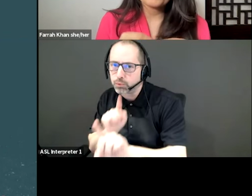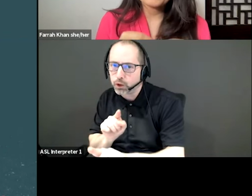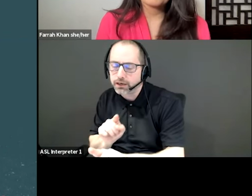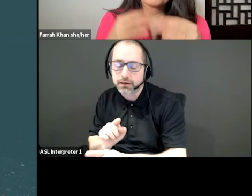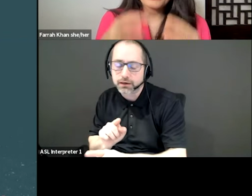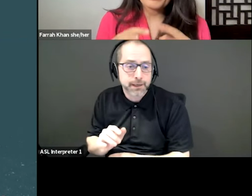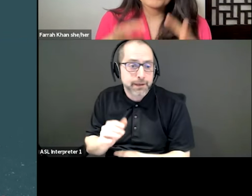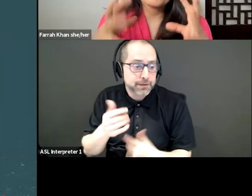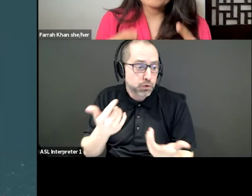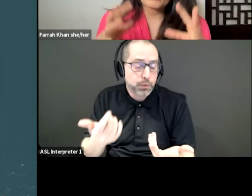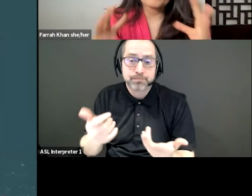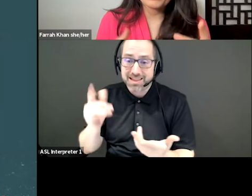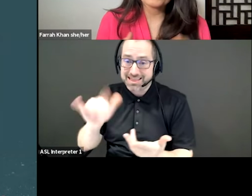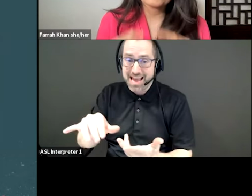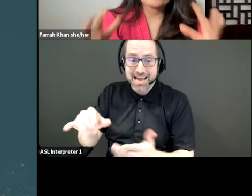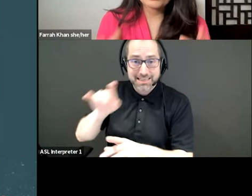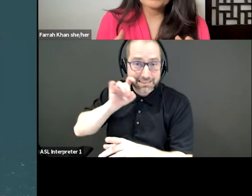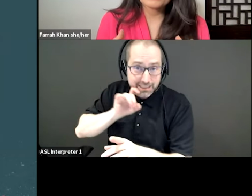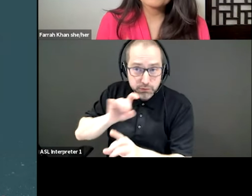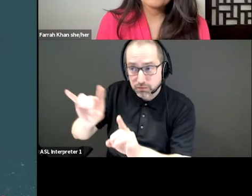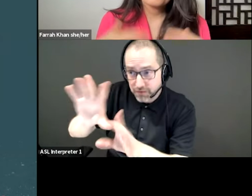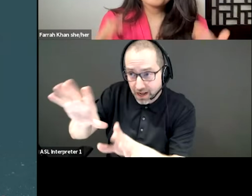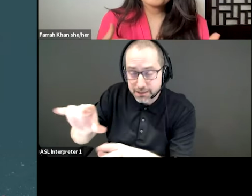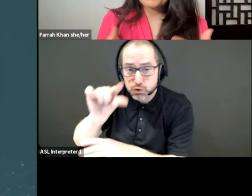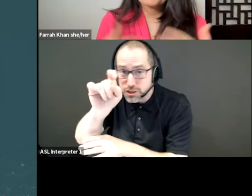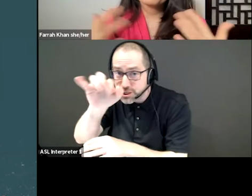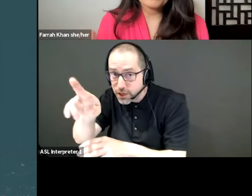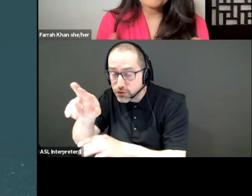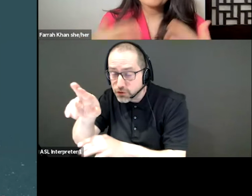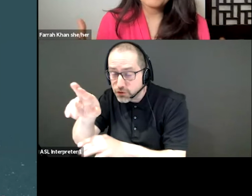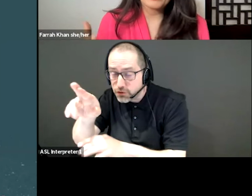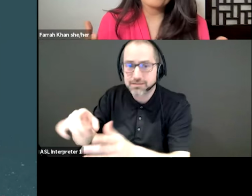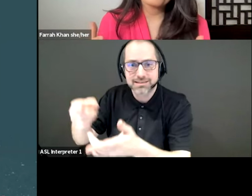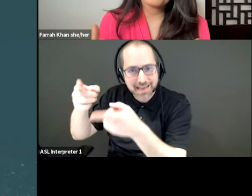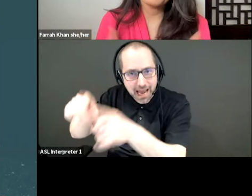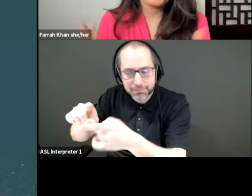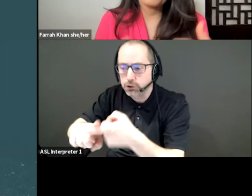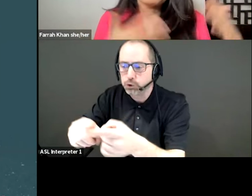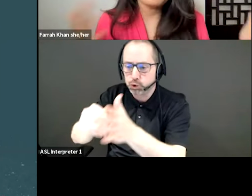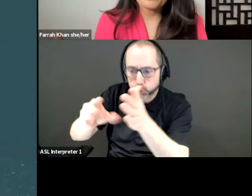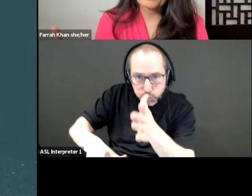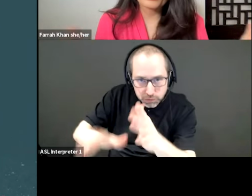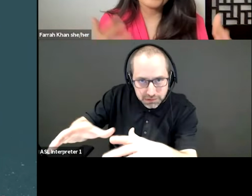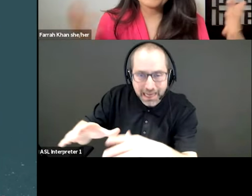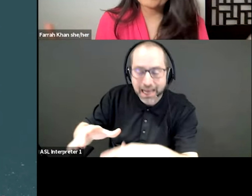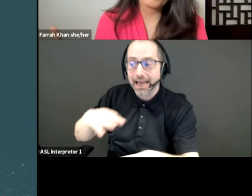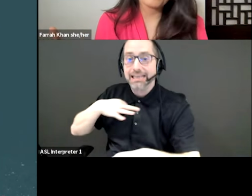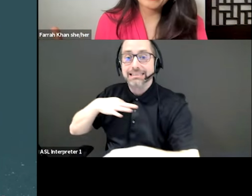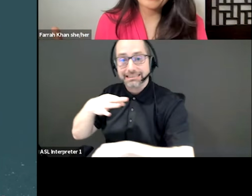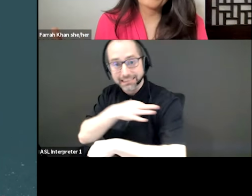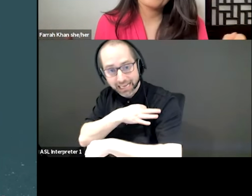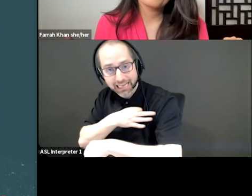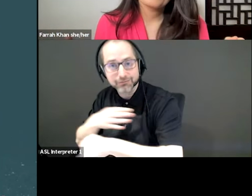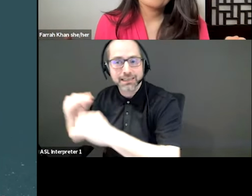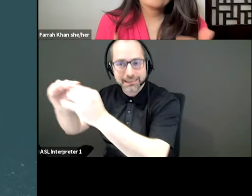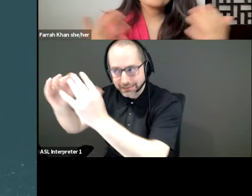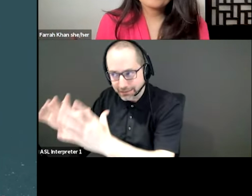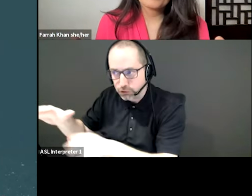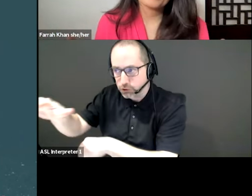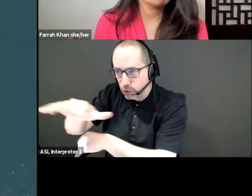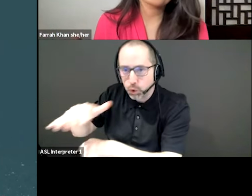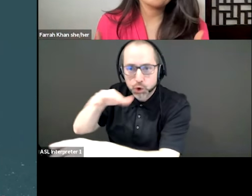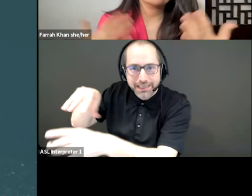and gender-based violence are happening to this population of students, but it's also happening to faculty and staff, people that have been in the school system for a long time. It